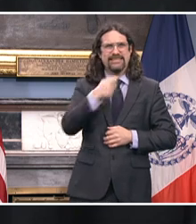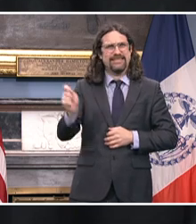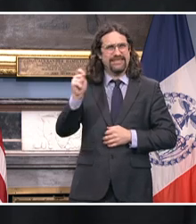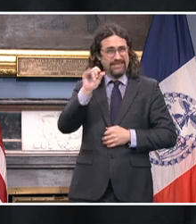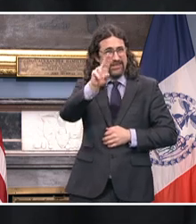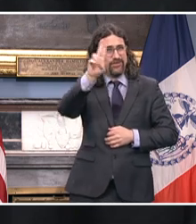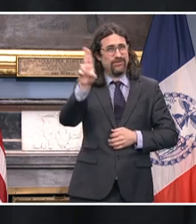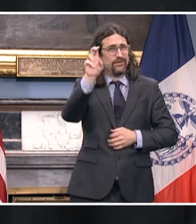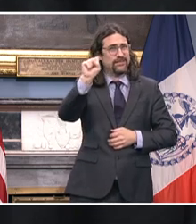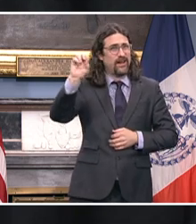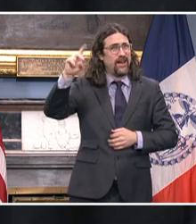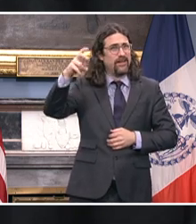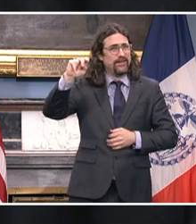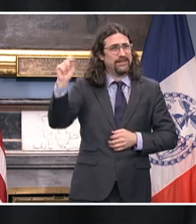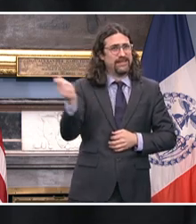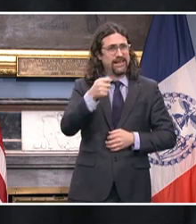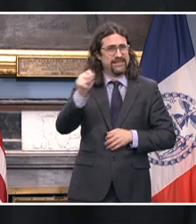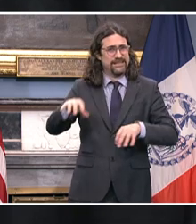So